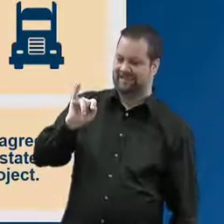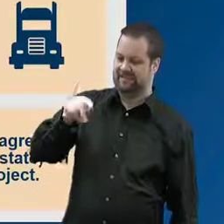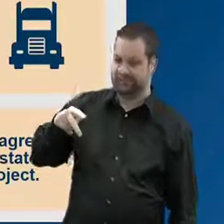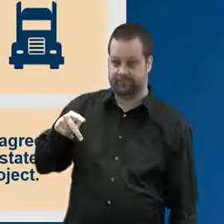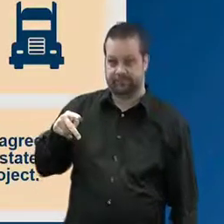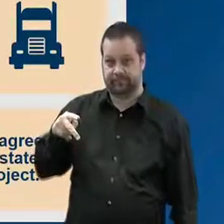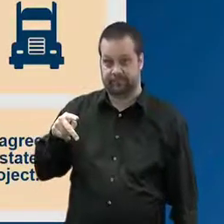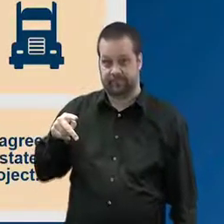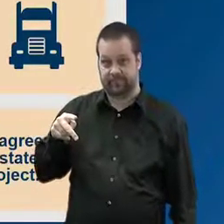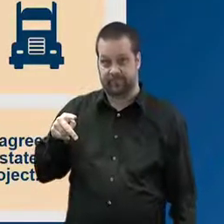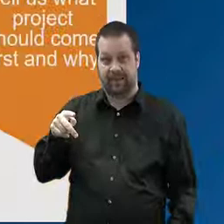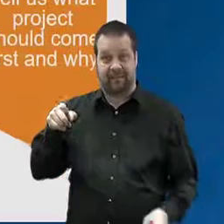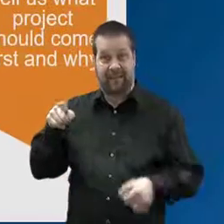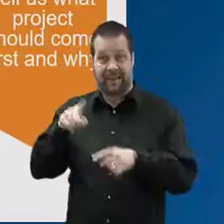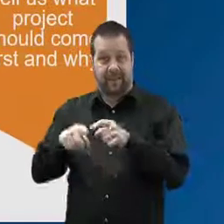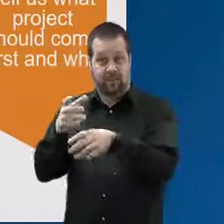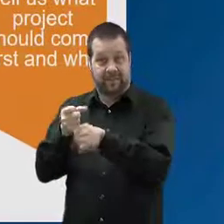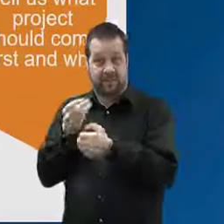TIP.